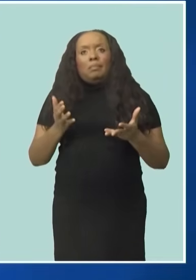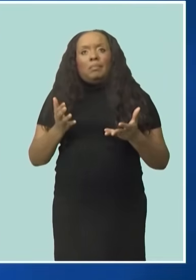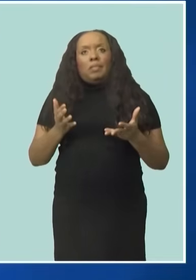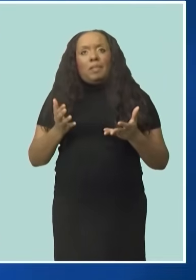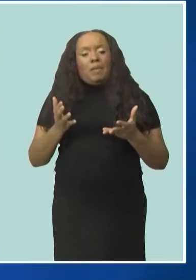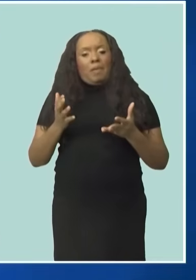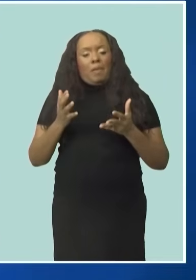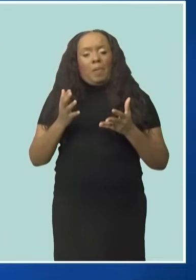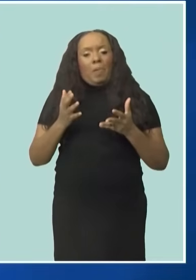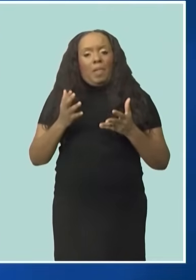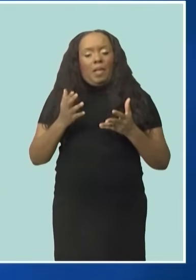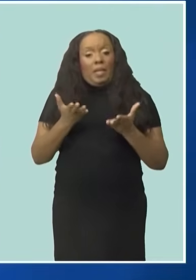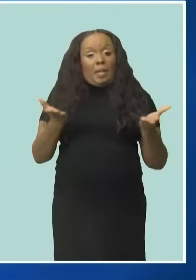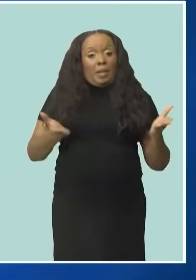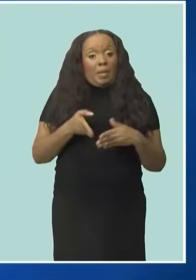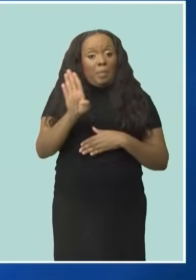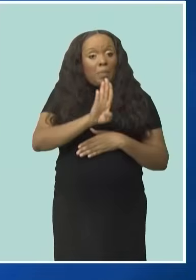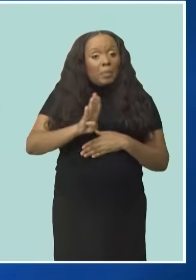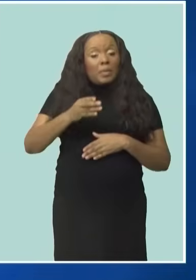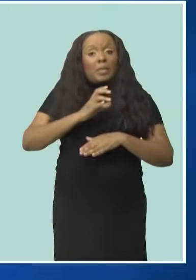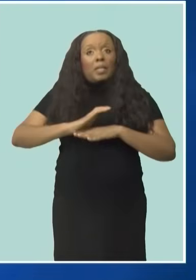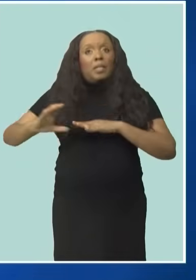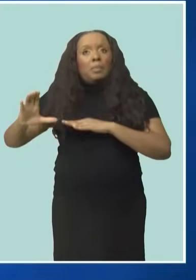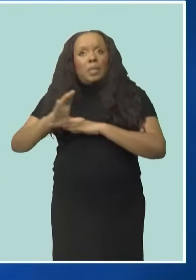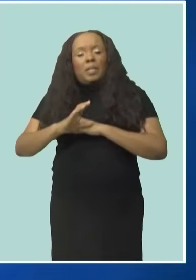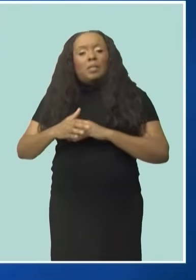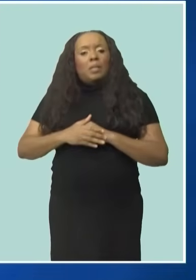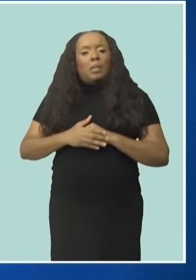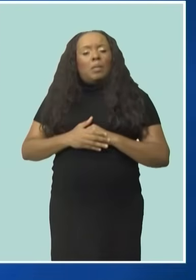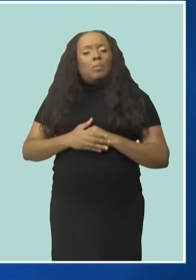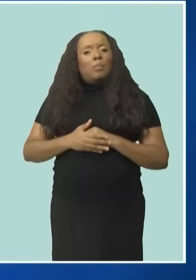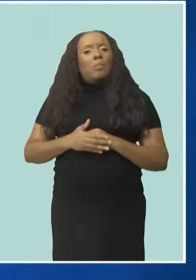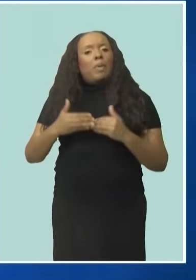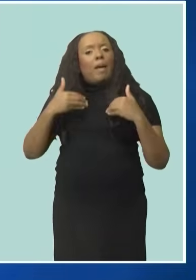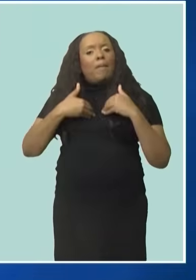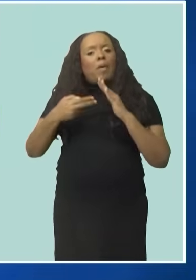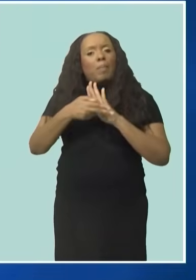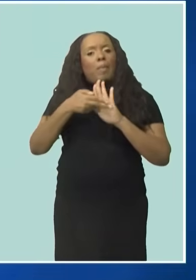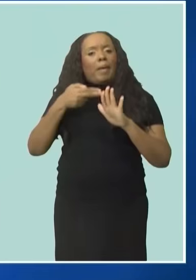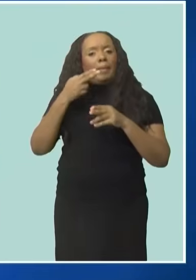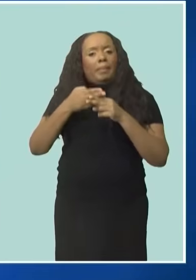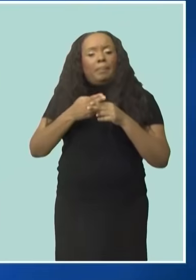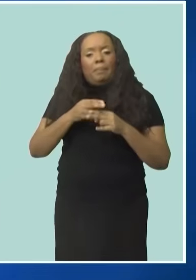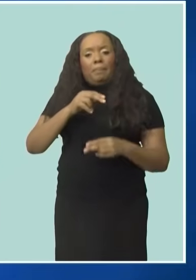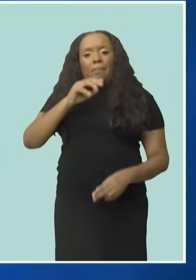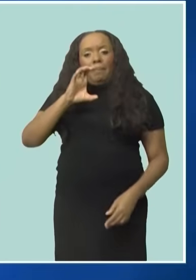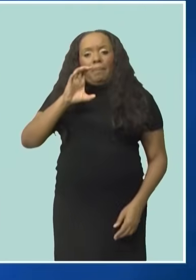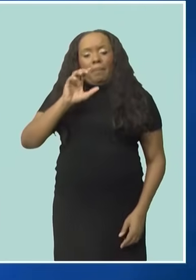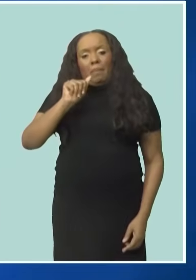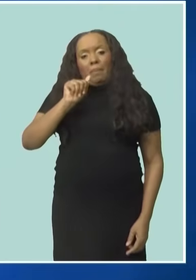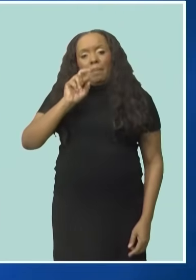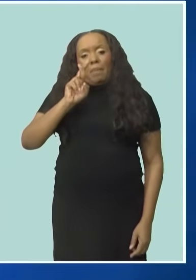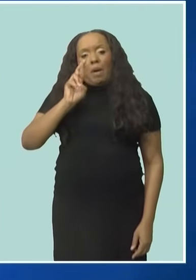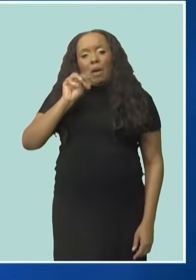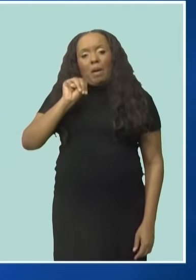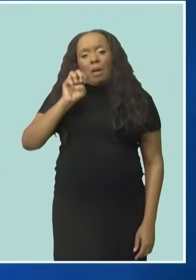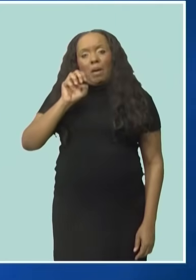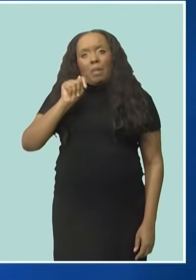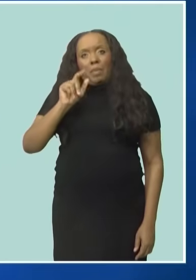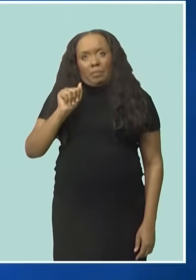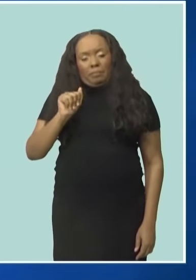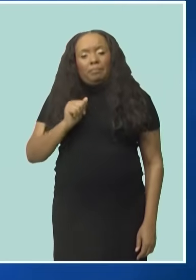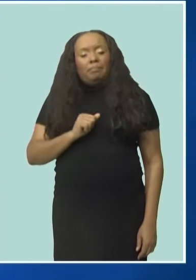Kiramita. Pioneer agro-processing hubs that turn imperfect produce